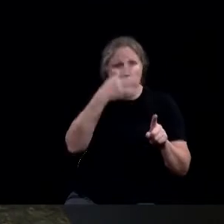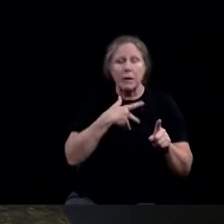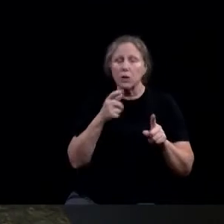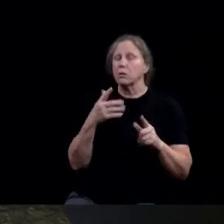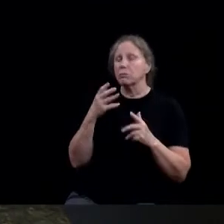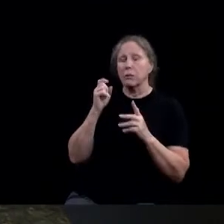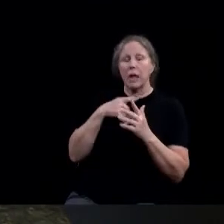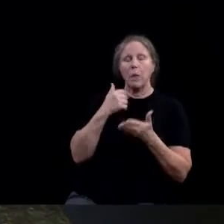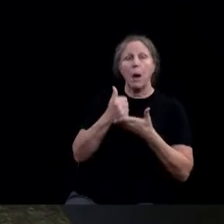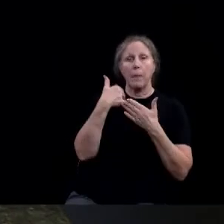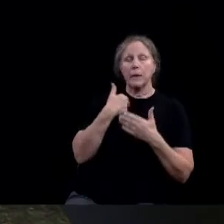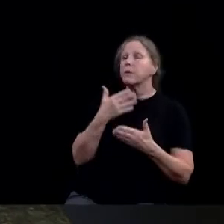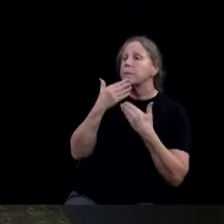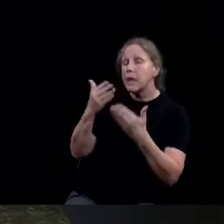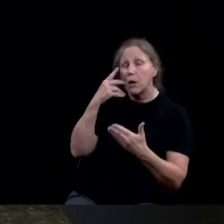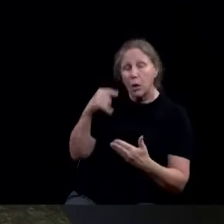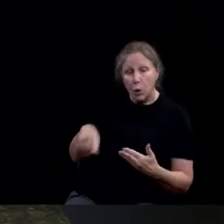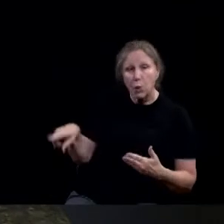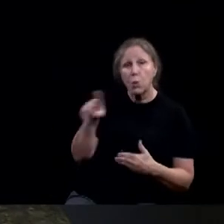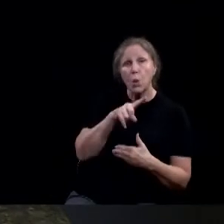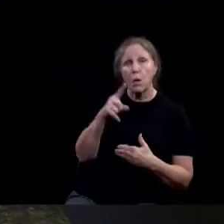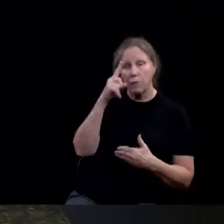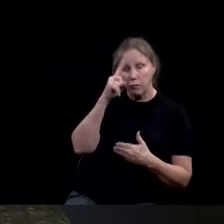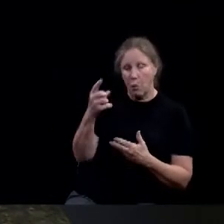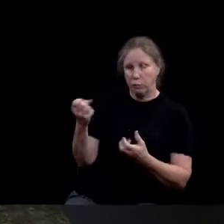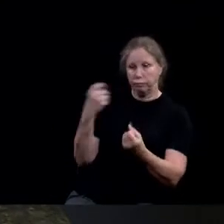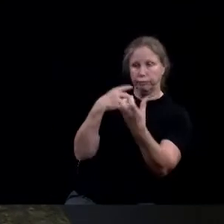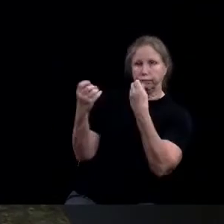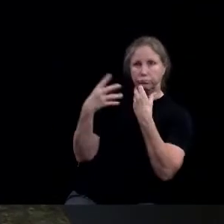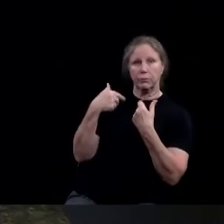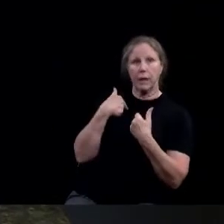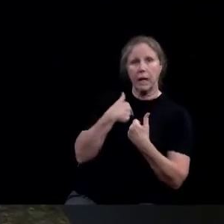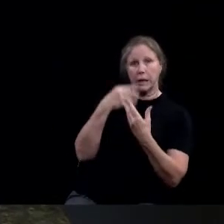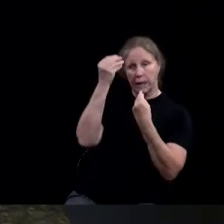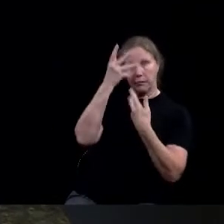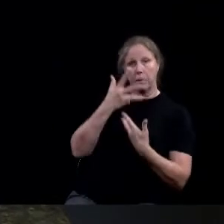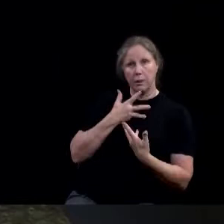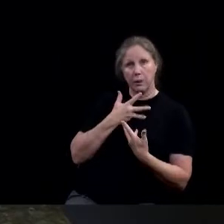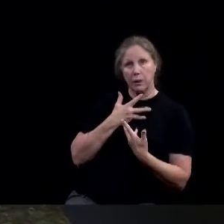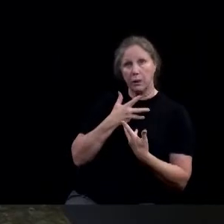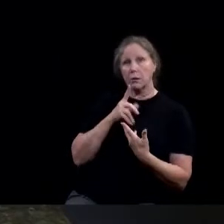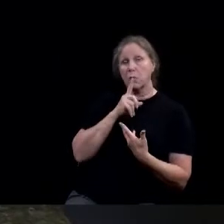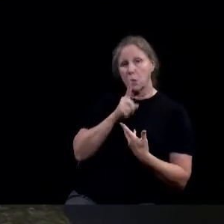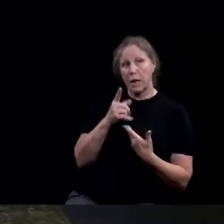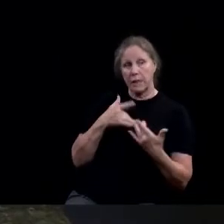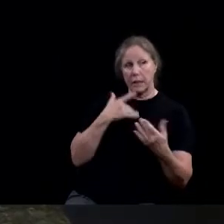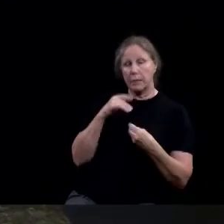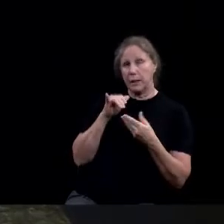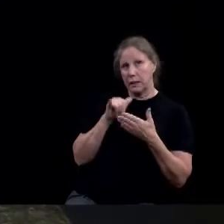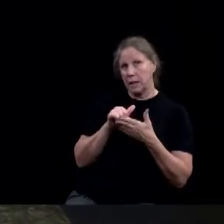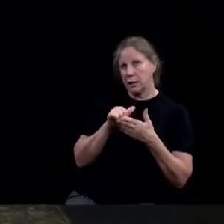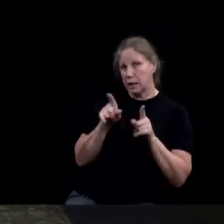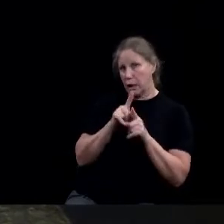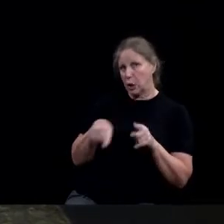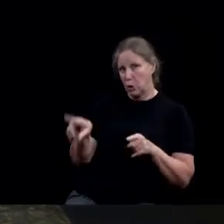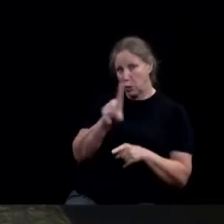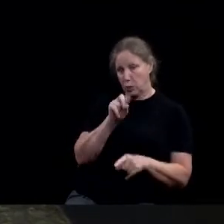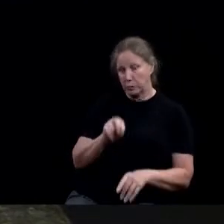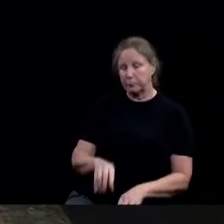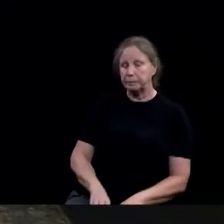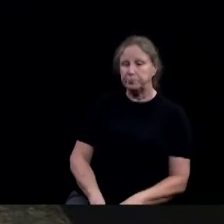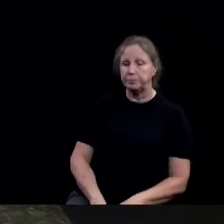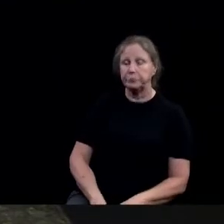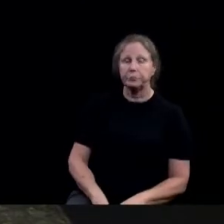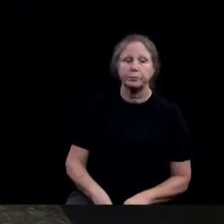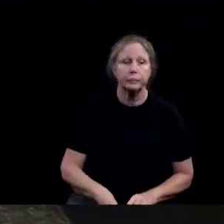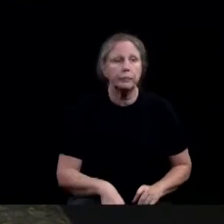weighing in and leaning into this. We're certainly excited about it, just like y'all are. And I hope that you all took that in that manner,